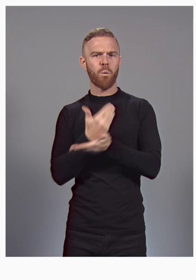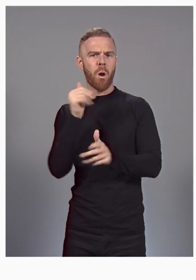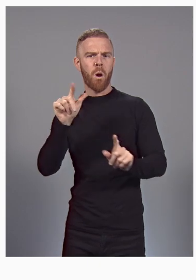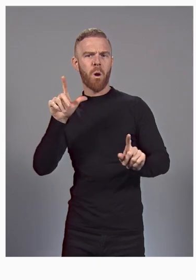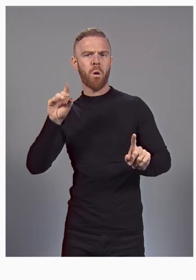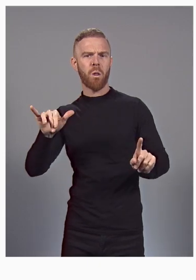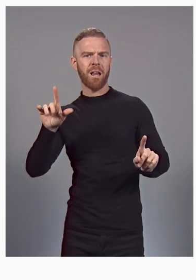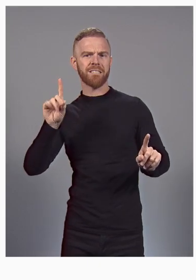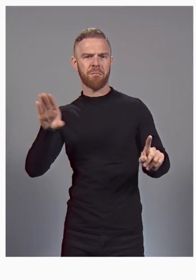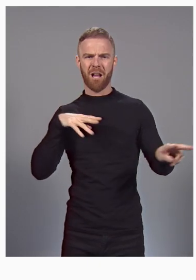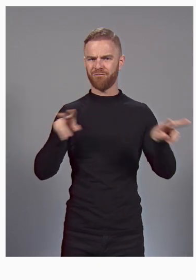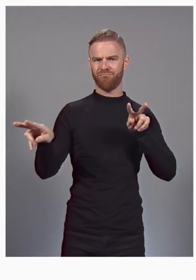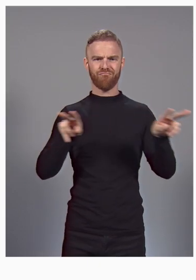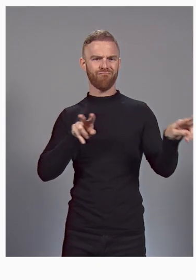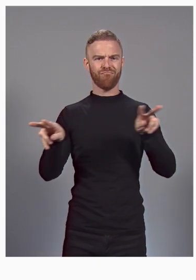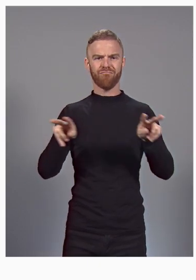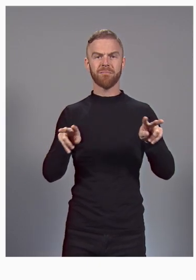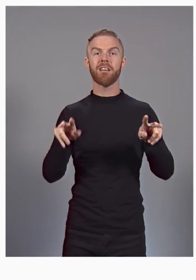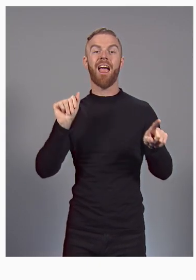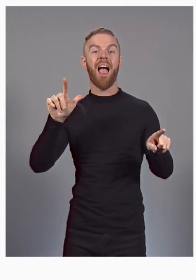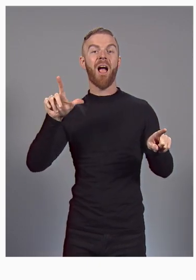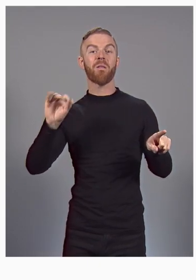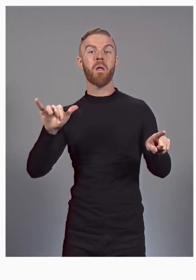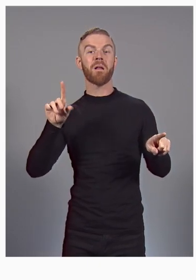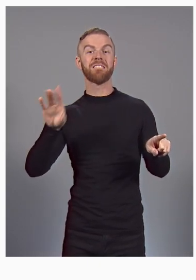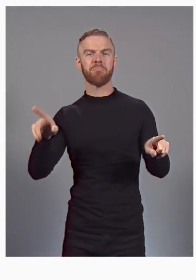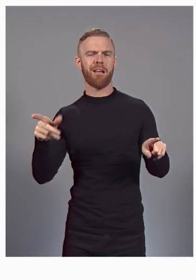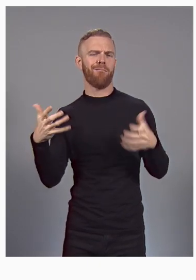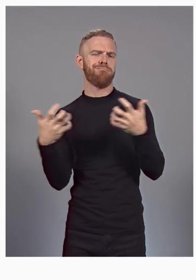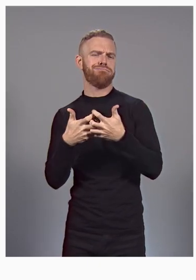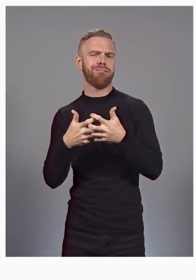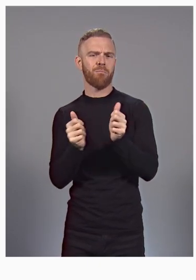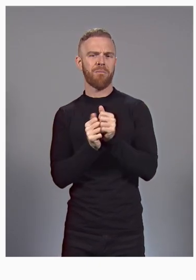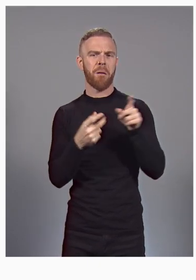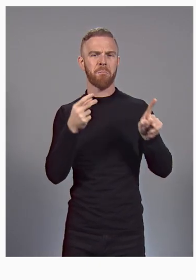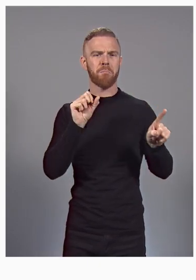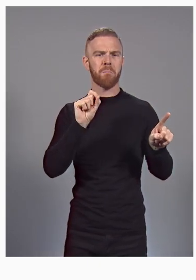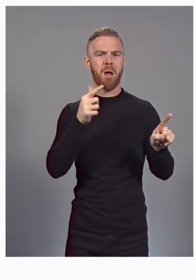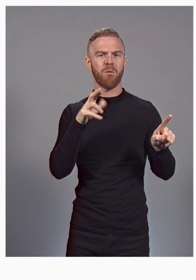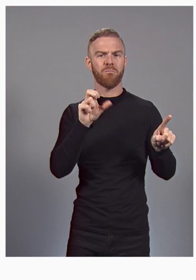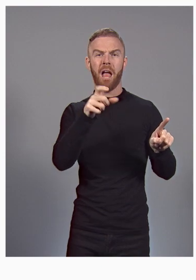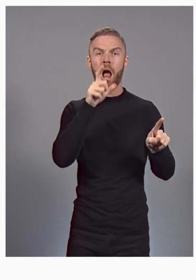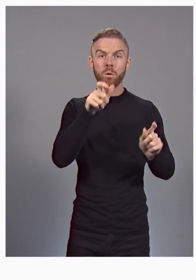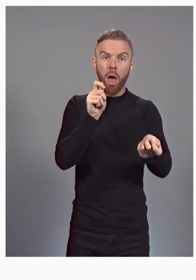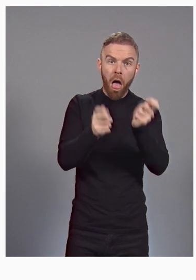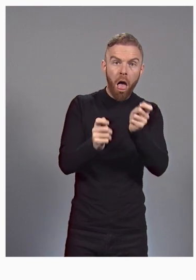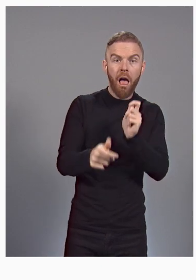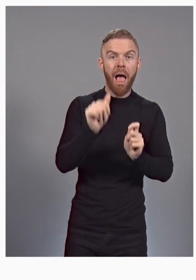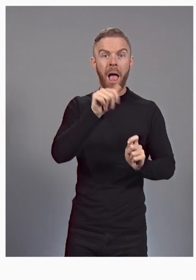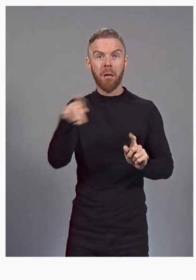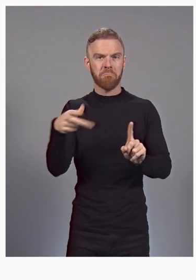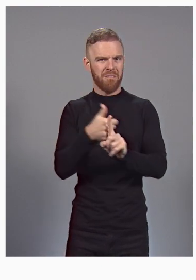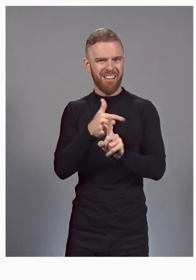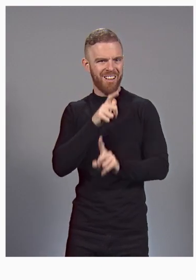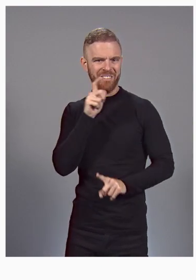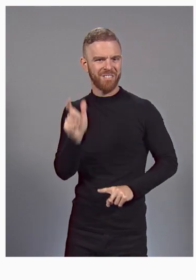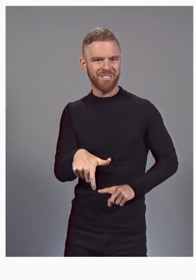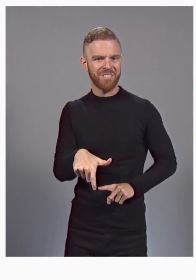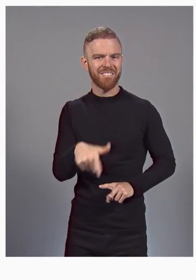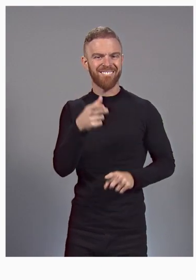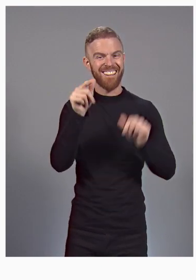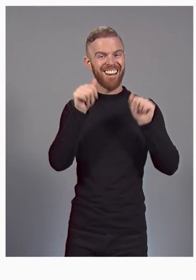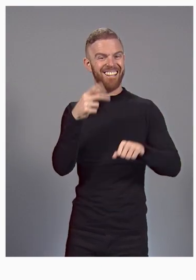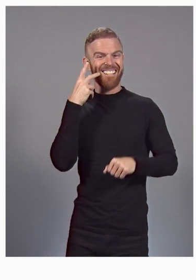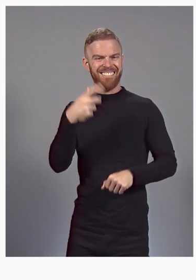Since AlloyDB is fully compatible with Postgres, you don't have to make any application changes. And as you can see, we're getting much